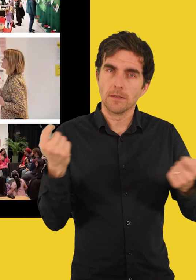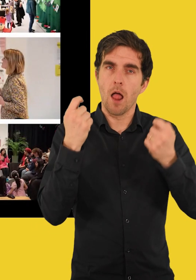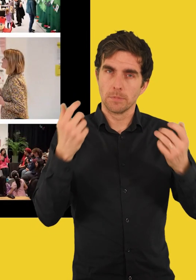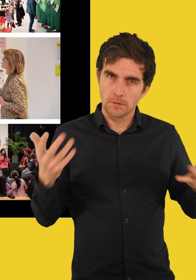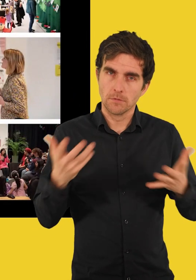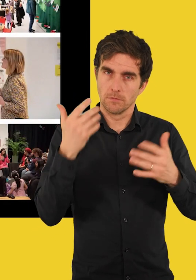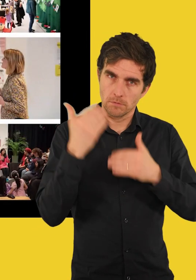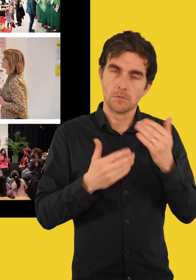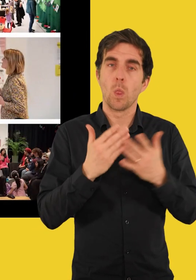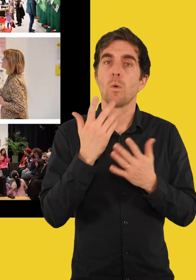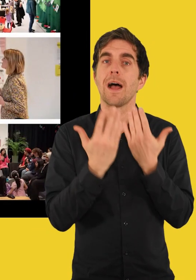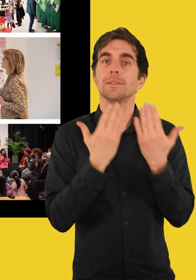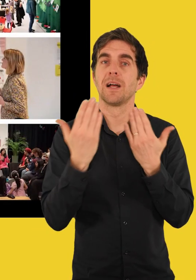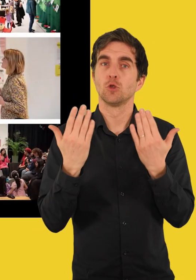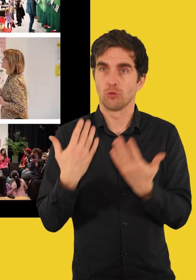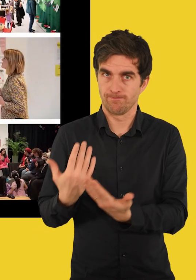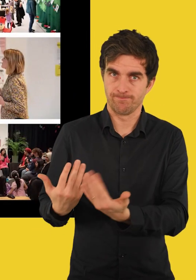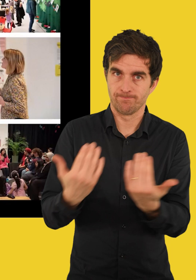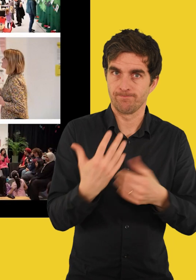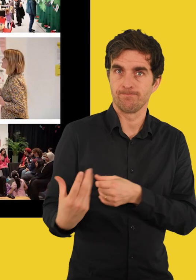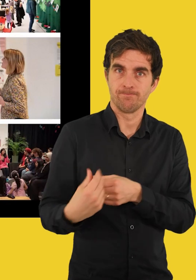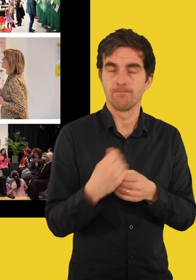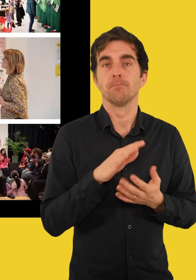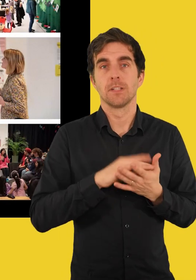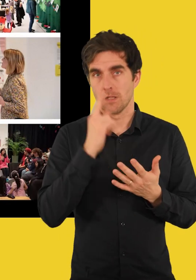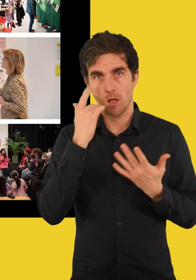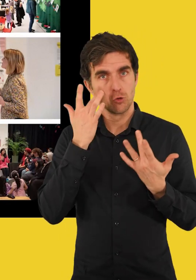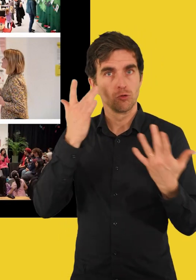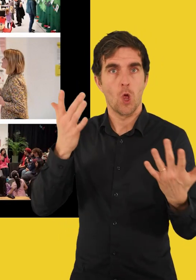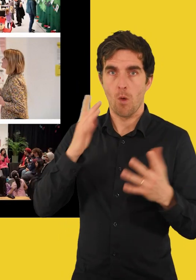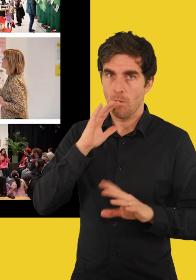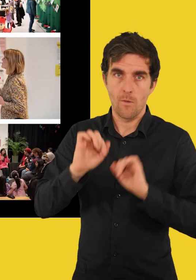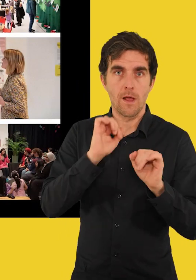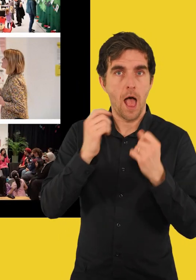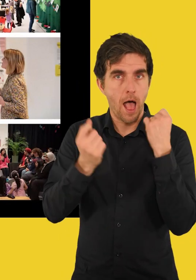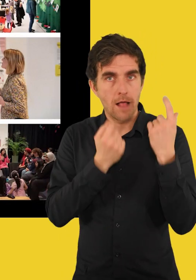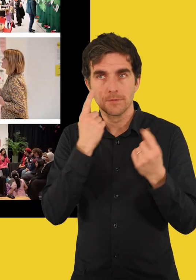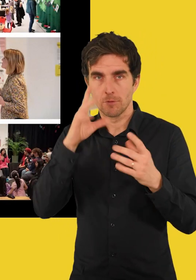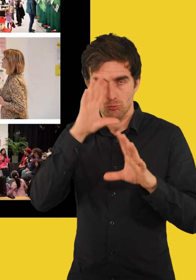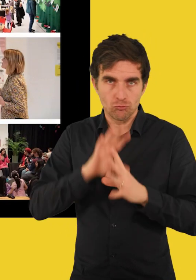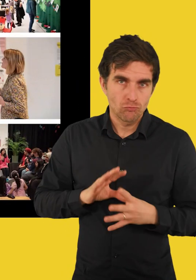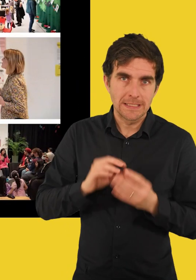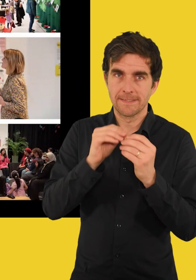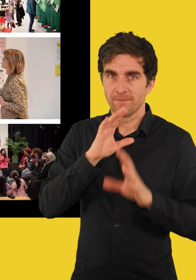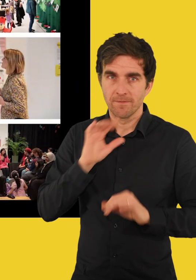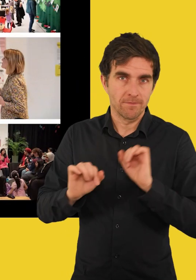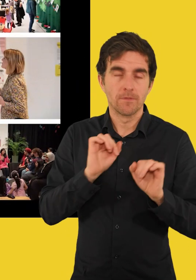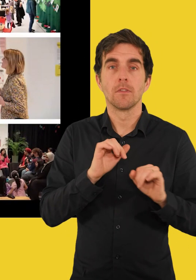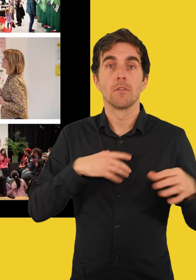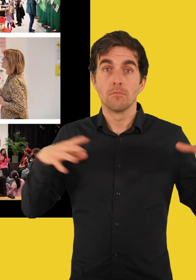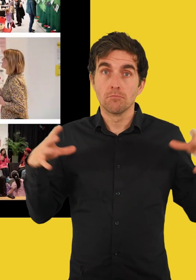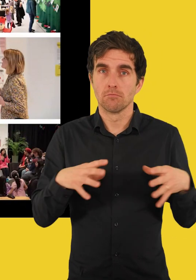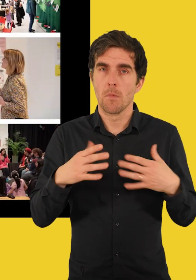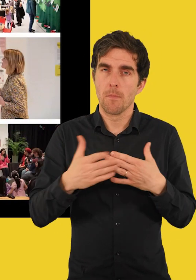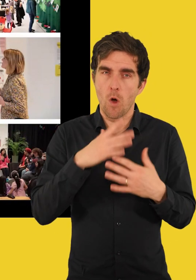celebration, through this exhibition. It allowed for a showcase of their ideas and creativities. As a group, they